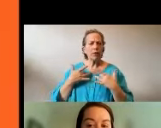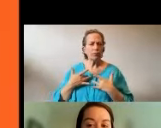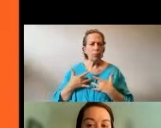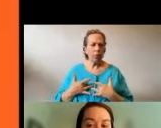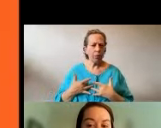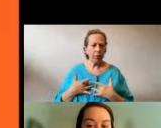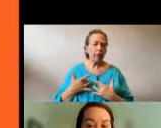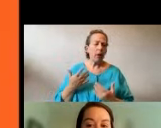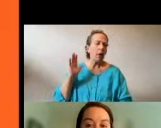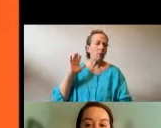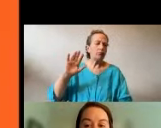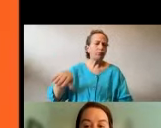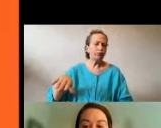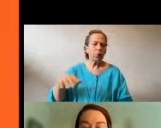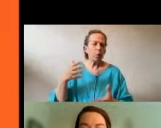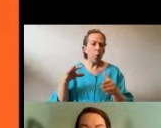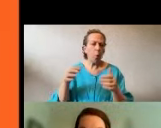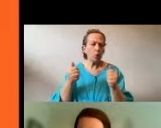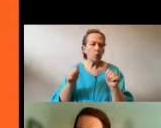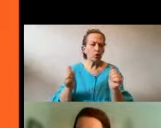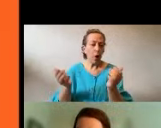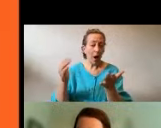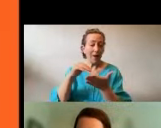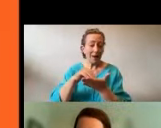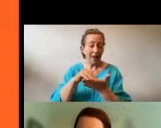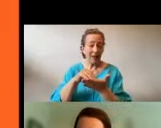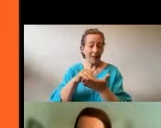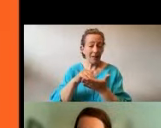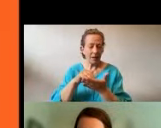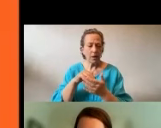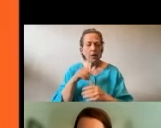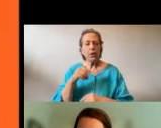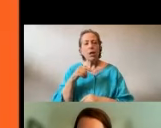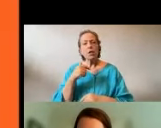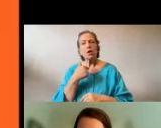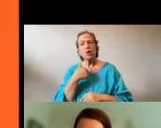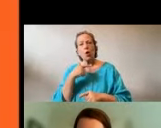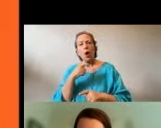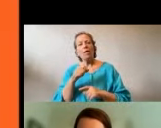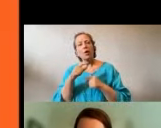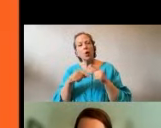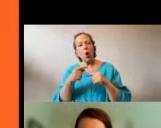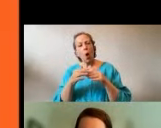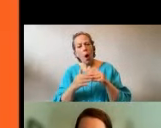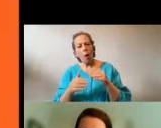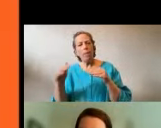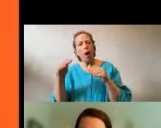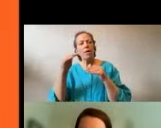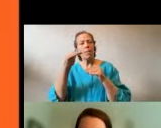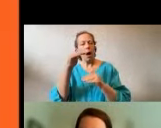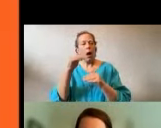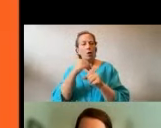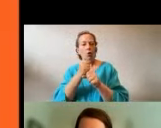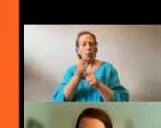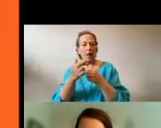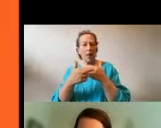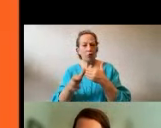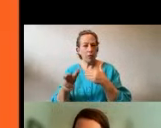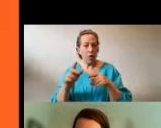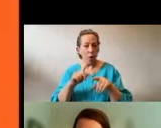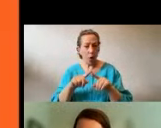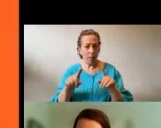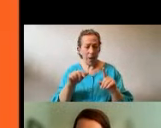do that again? Or I'm going kind of above and beyond to make this referral. It's adding to my daily work. And it didn't